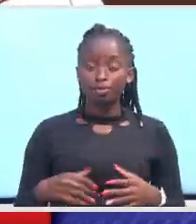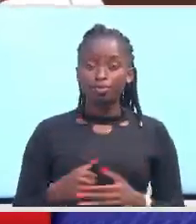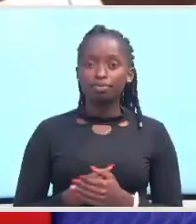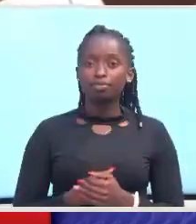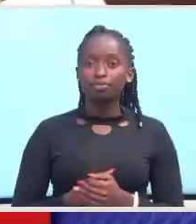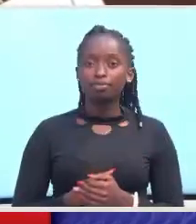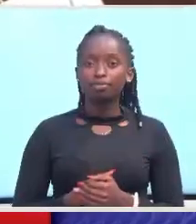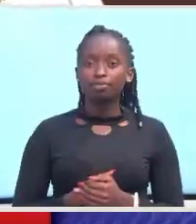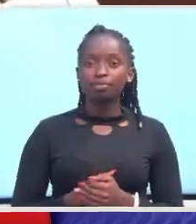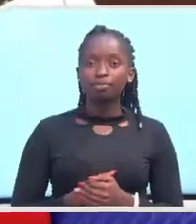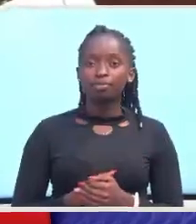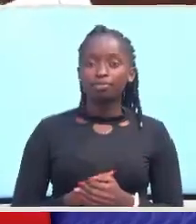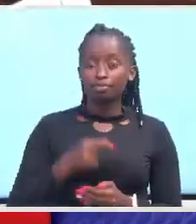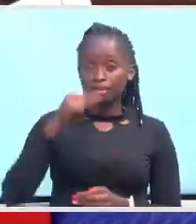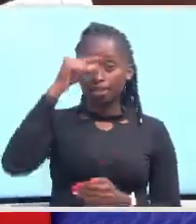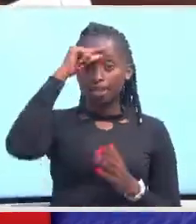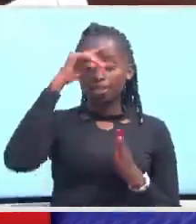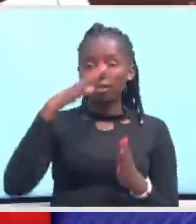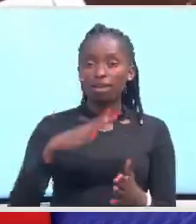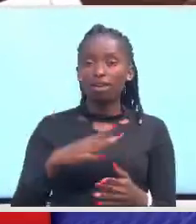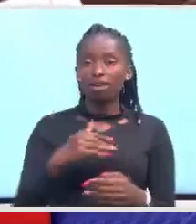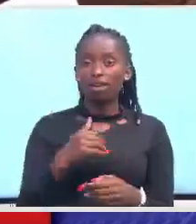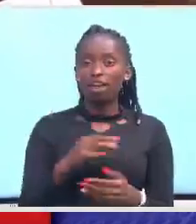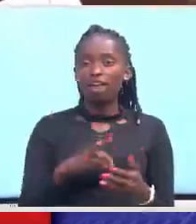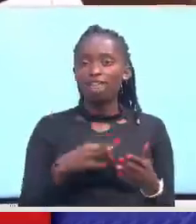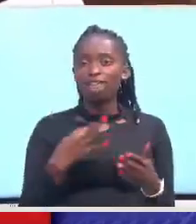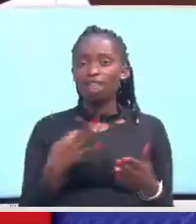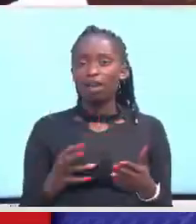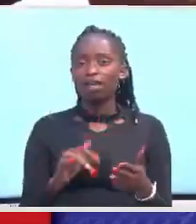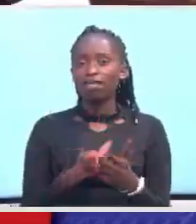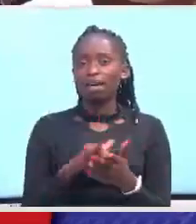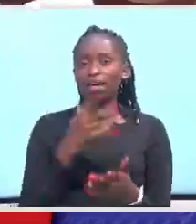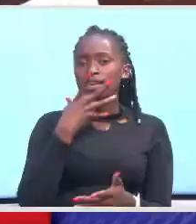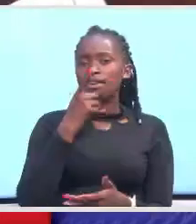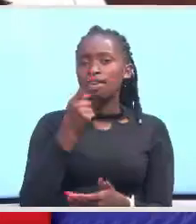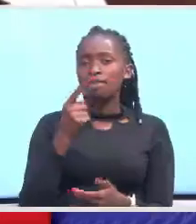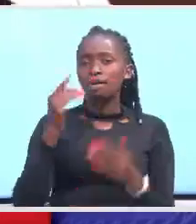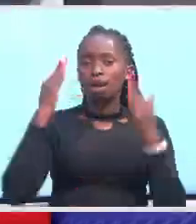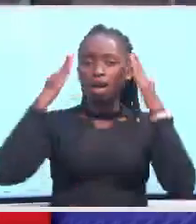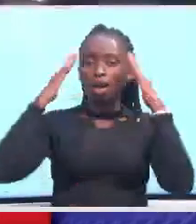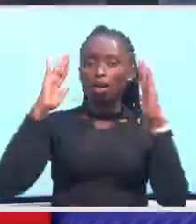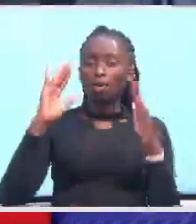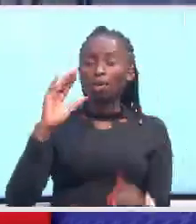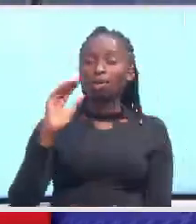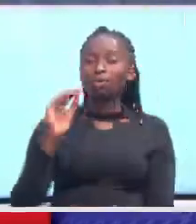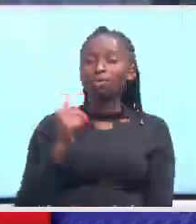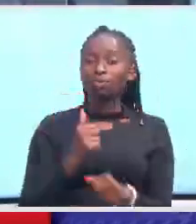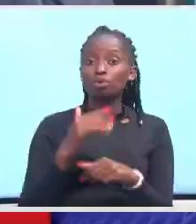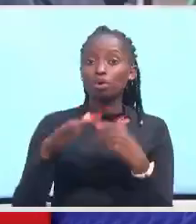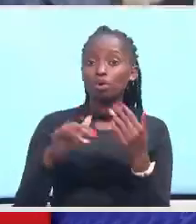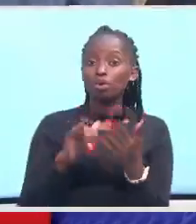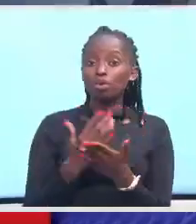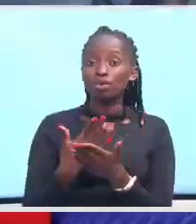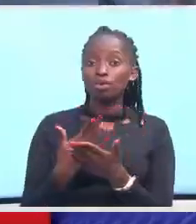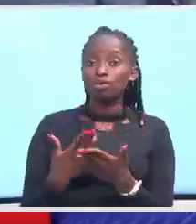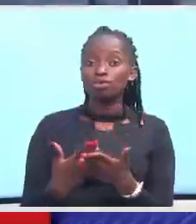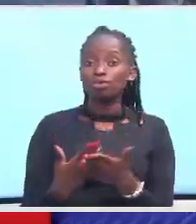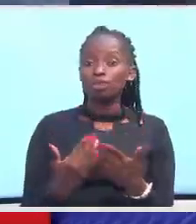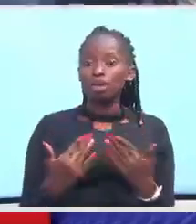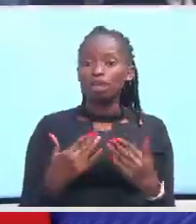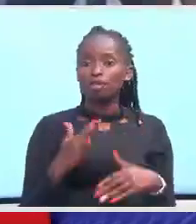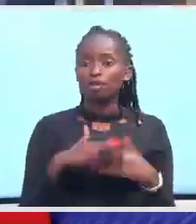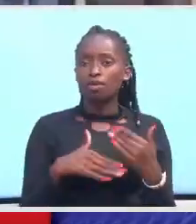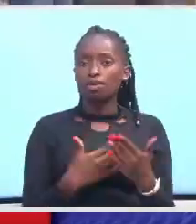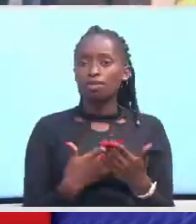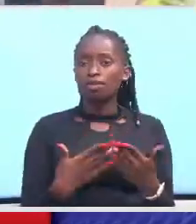The governor, of course, was feigning that he was not aware, because he was very aware. Allegations that the Turkana governor